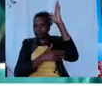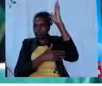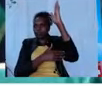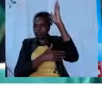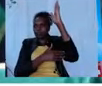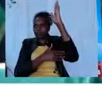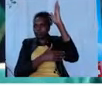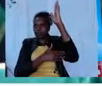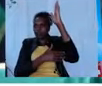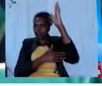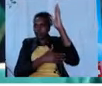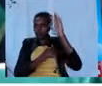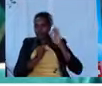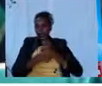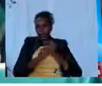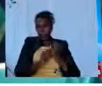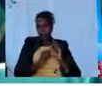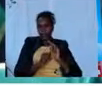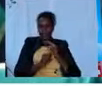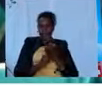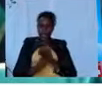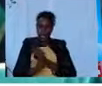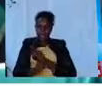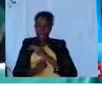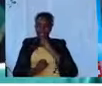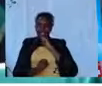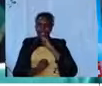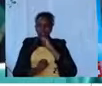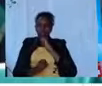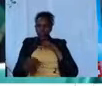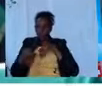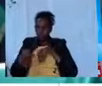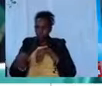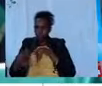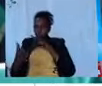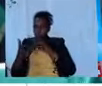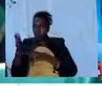will make us not